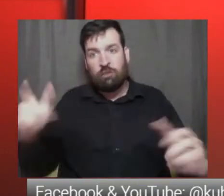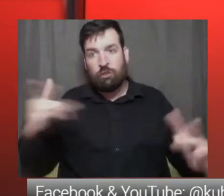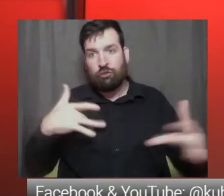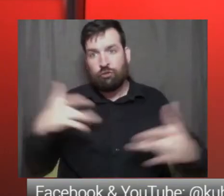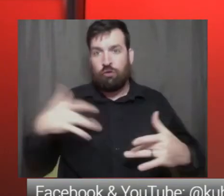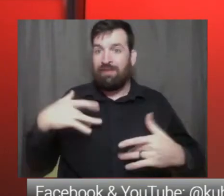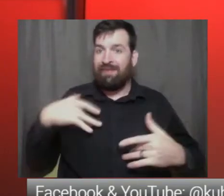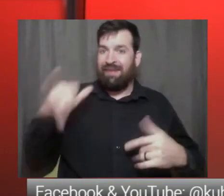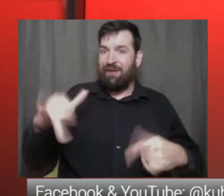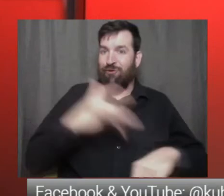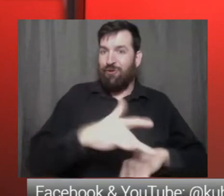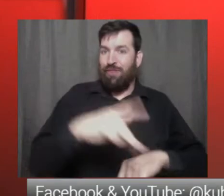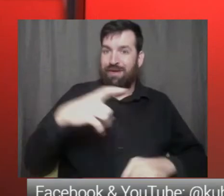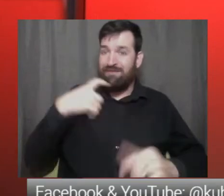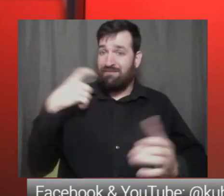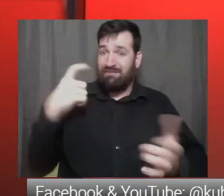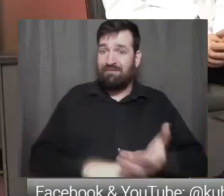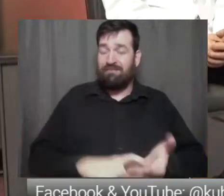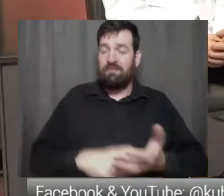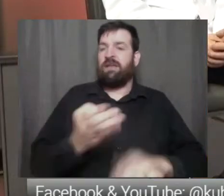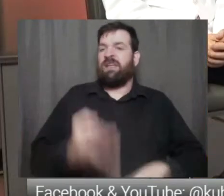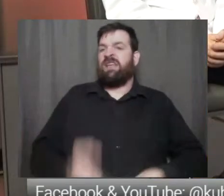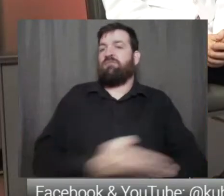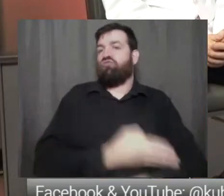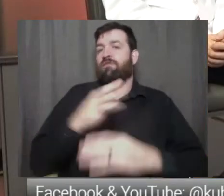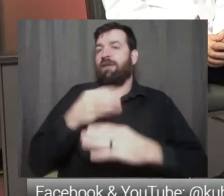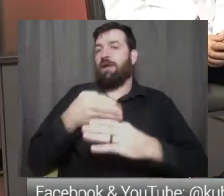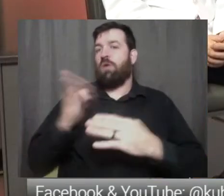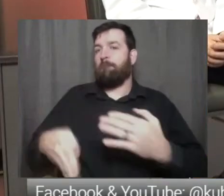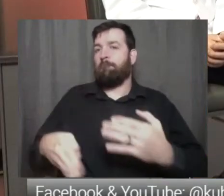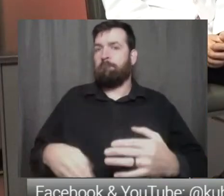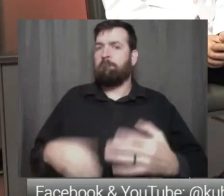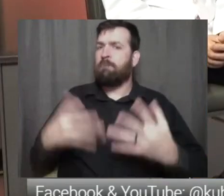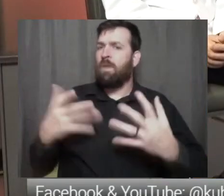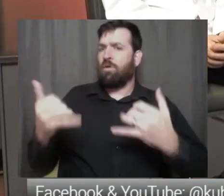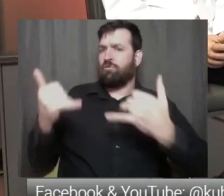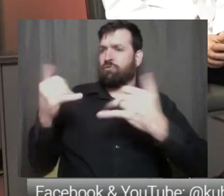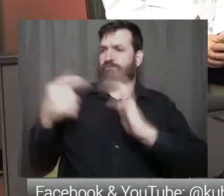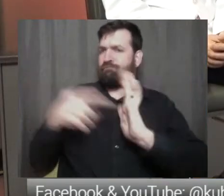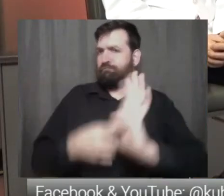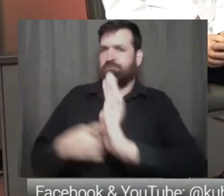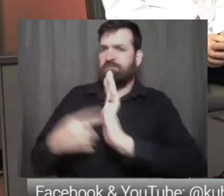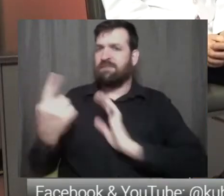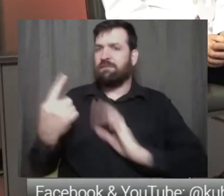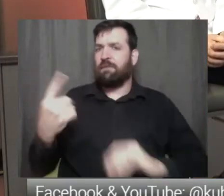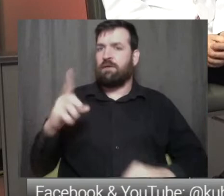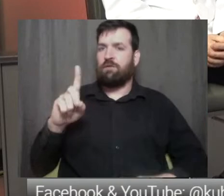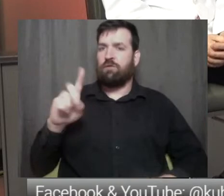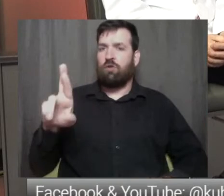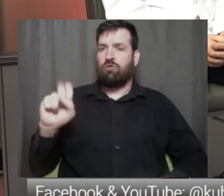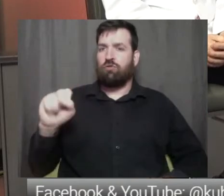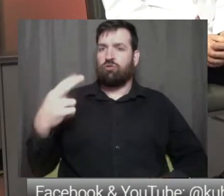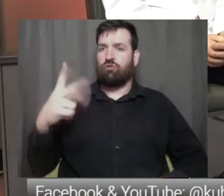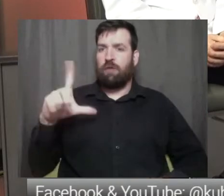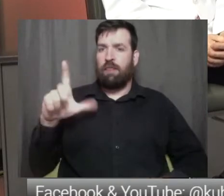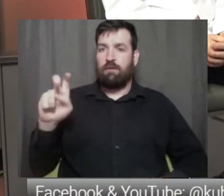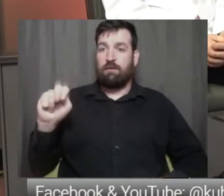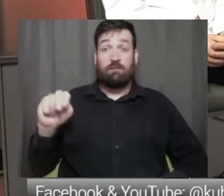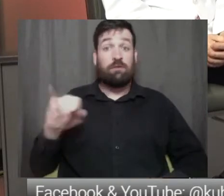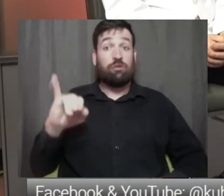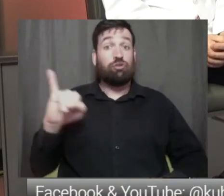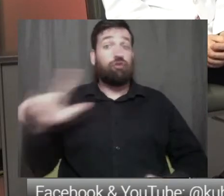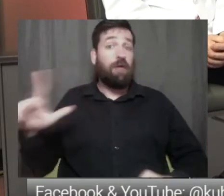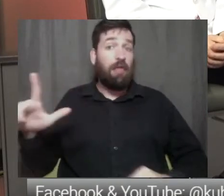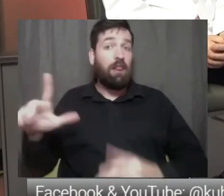can really help improve outcomes too. I want to play something for you, Dr. Sheldon, that Jeff's wife, Jill, said. I asked